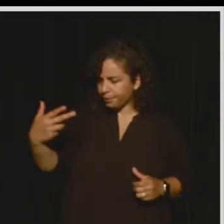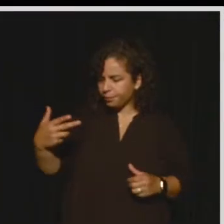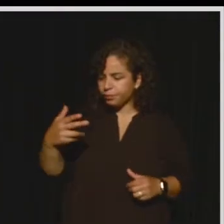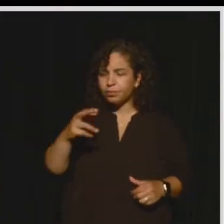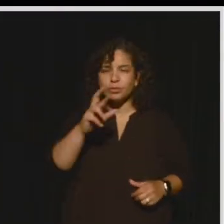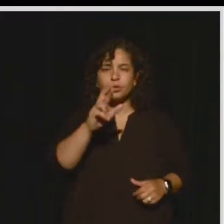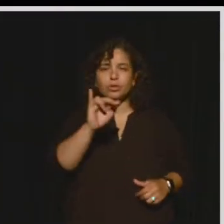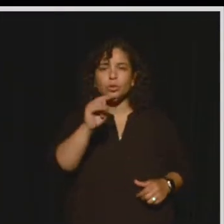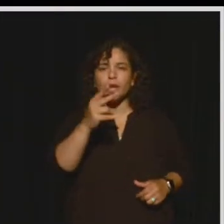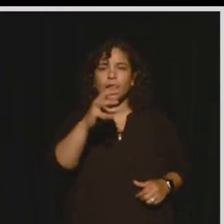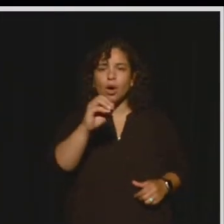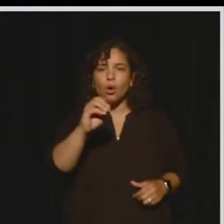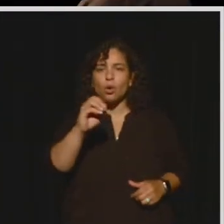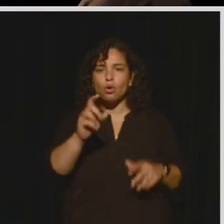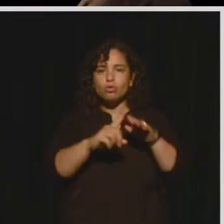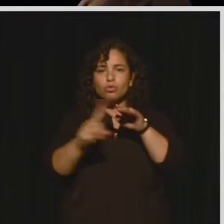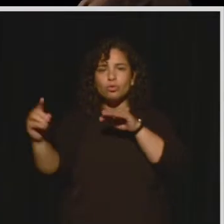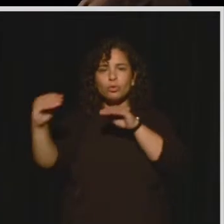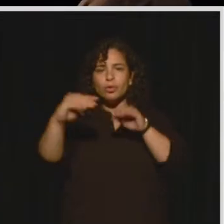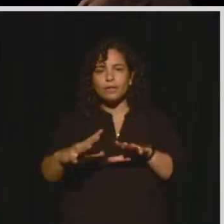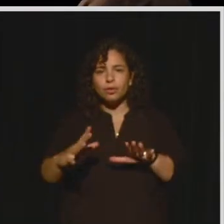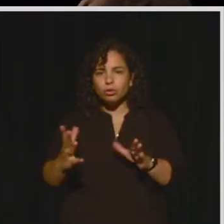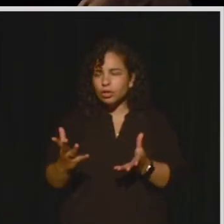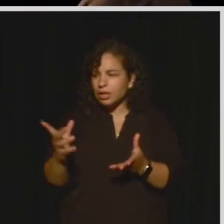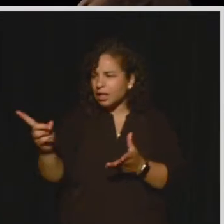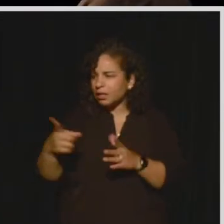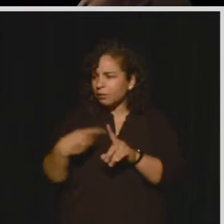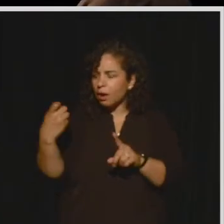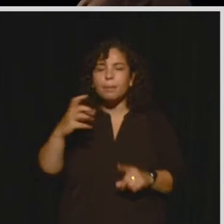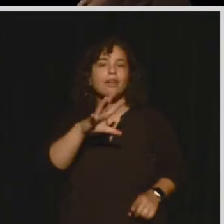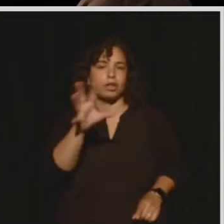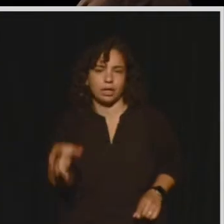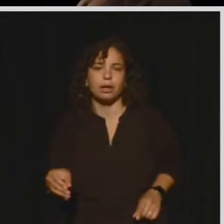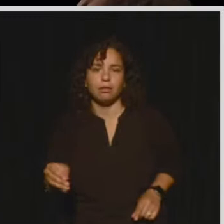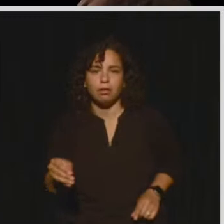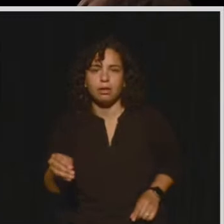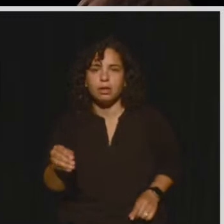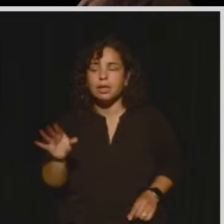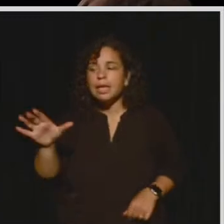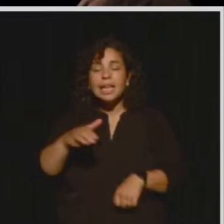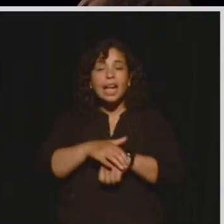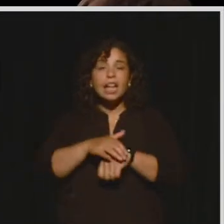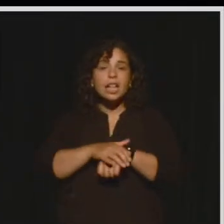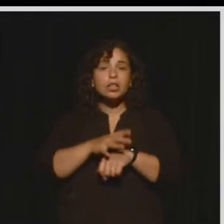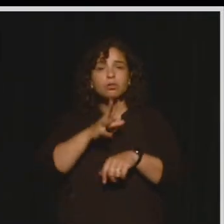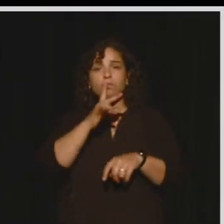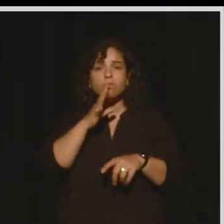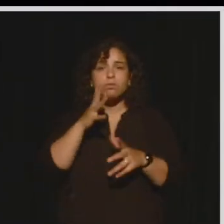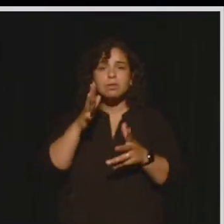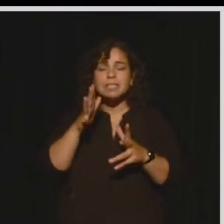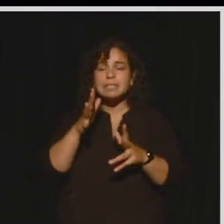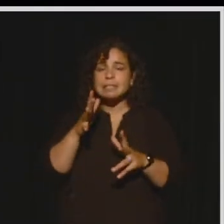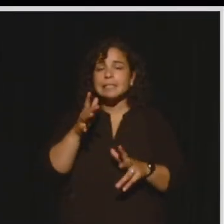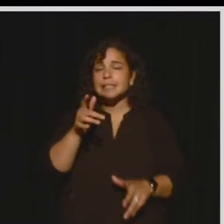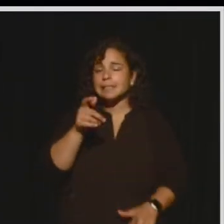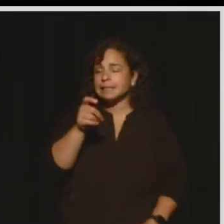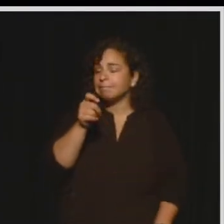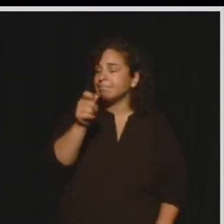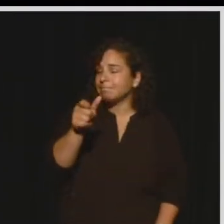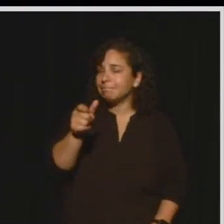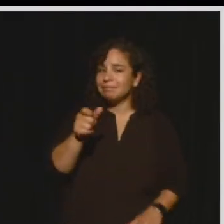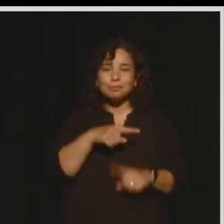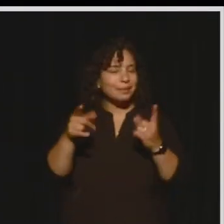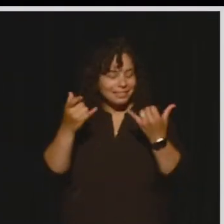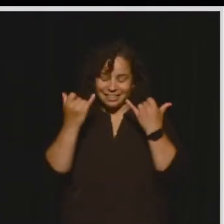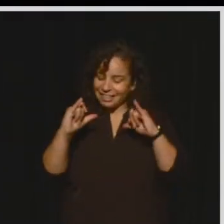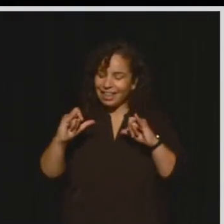Rainbow Refugee. He arrived from Africa. His English was diddly squat. He's still